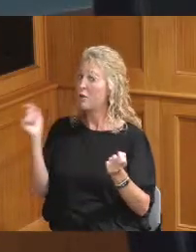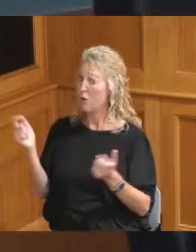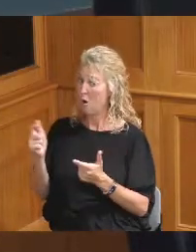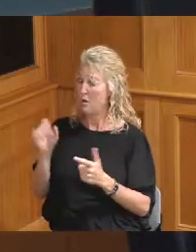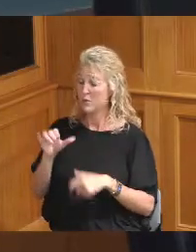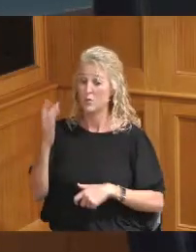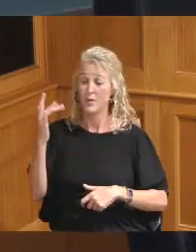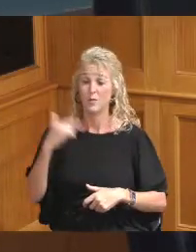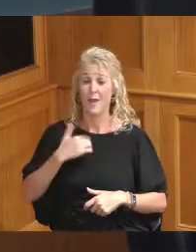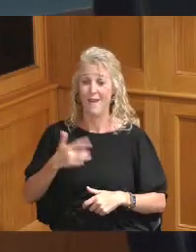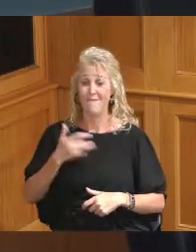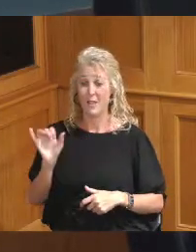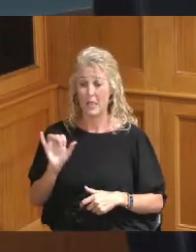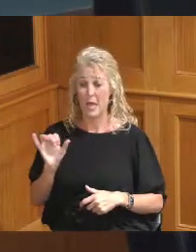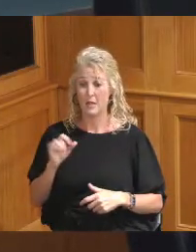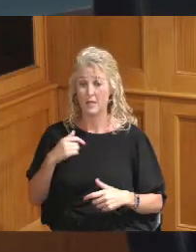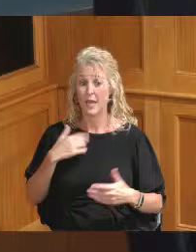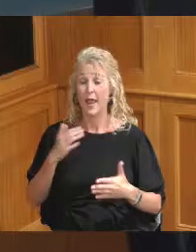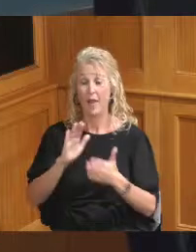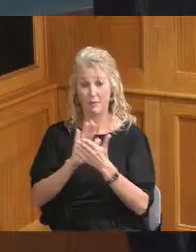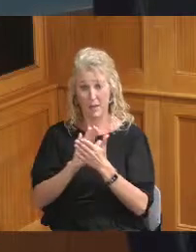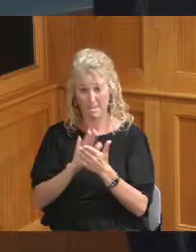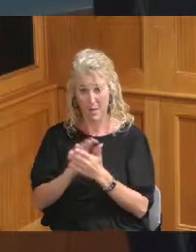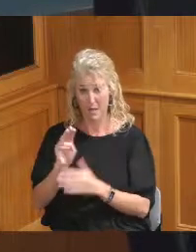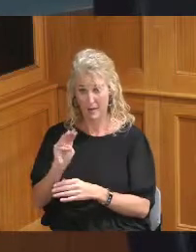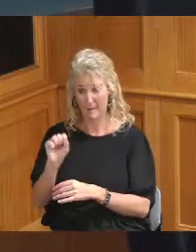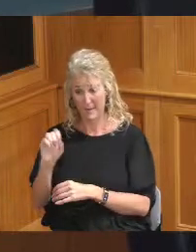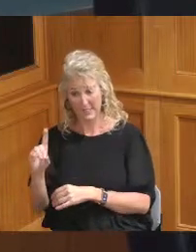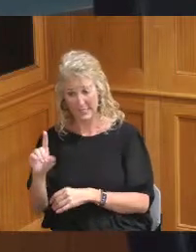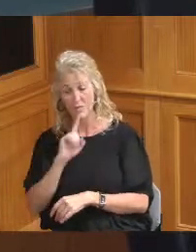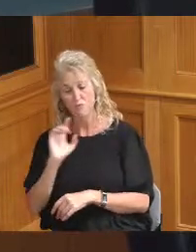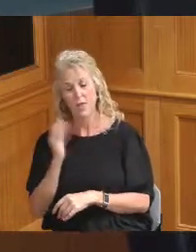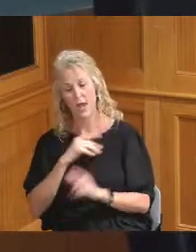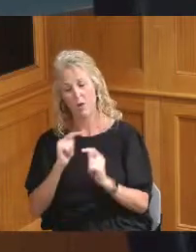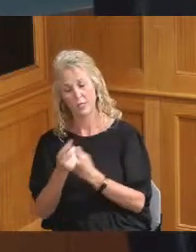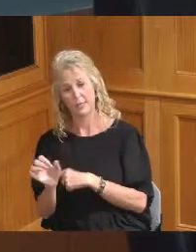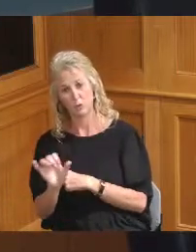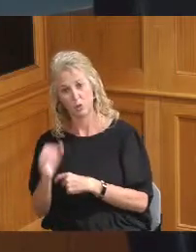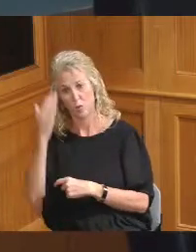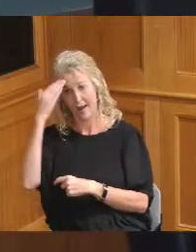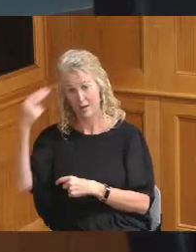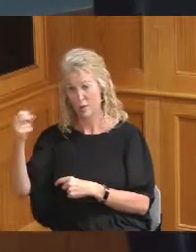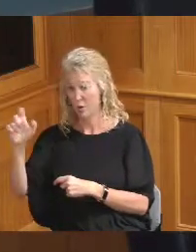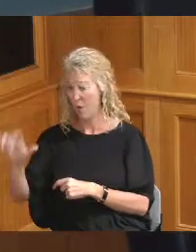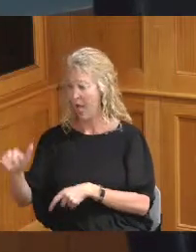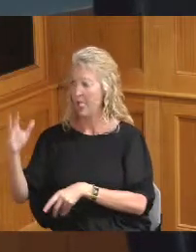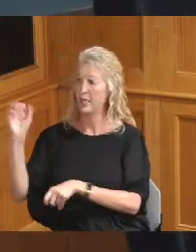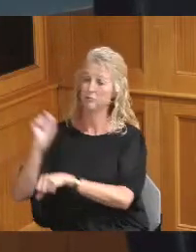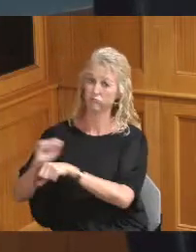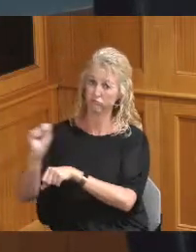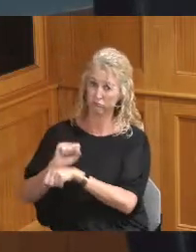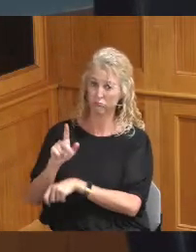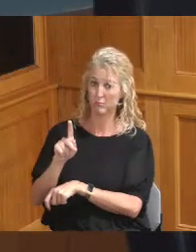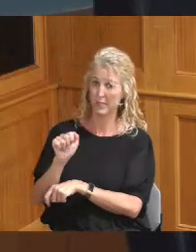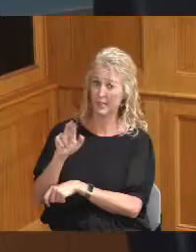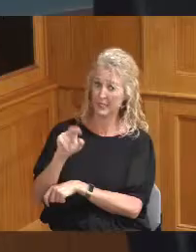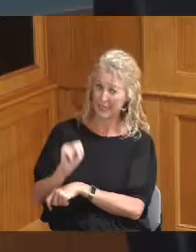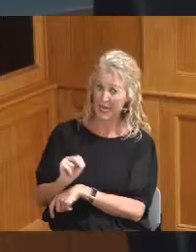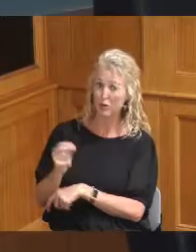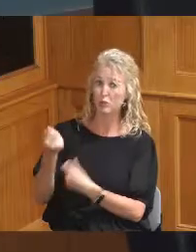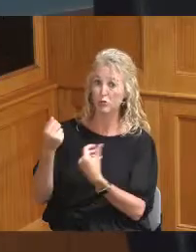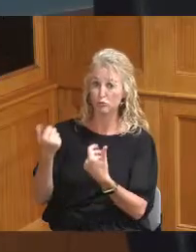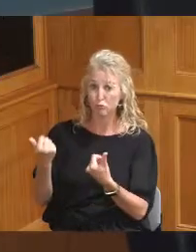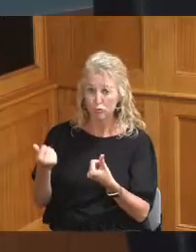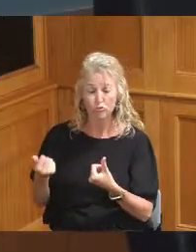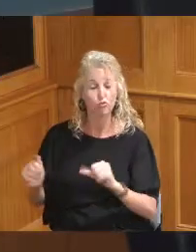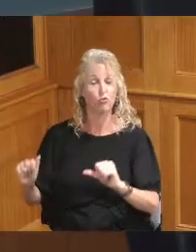why I feel like, and I want to applaud MSD and our team. I mean, I know Holly was involved in a lot of this, so was Karen, in trying to come up with